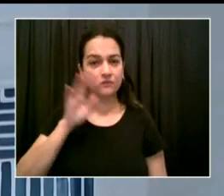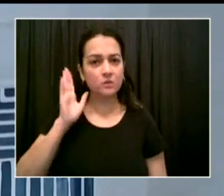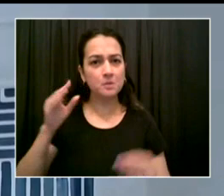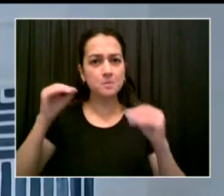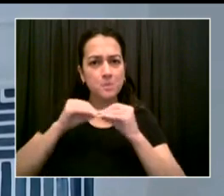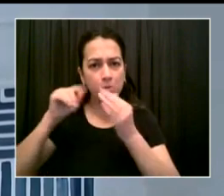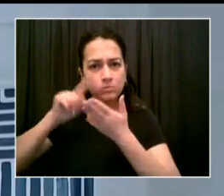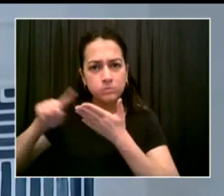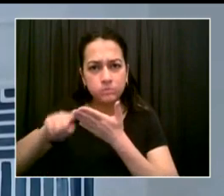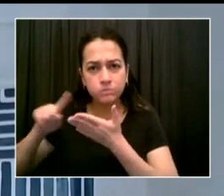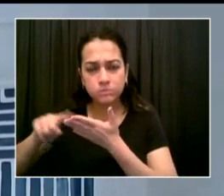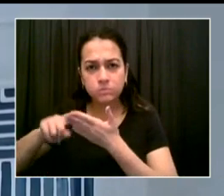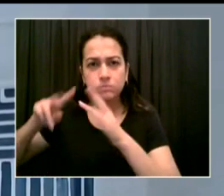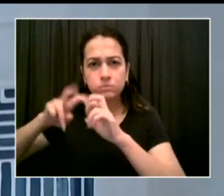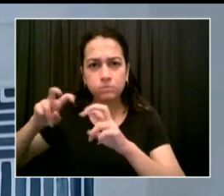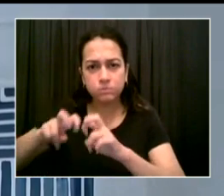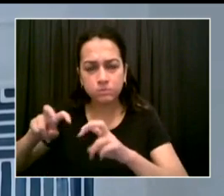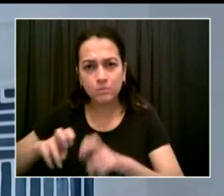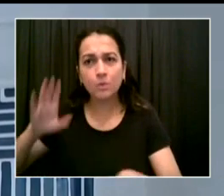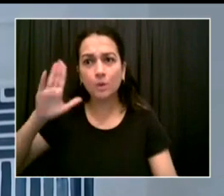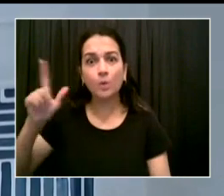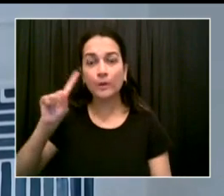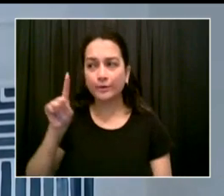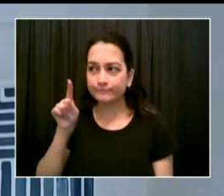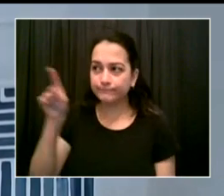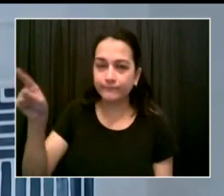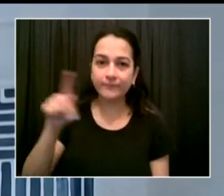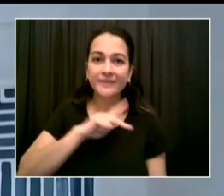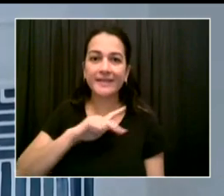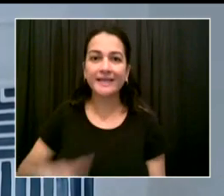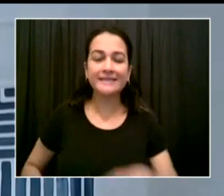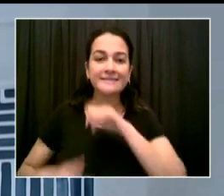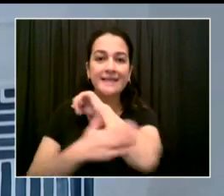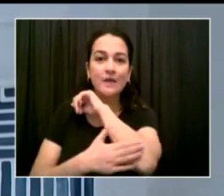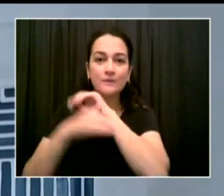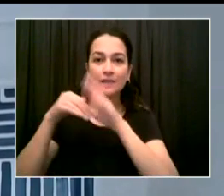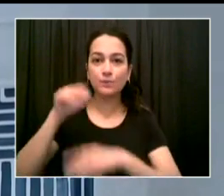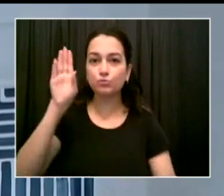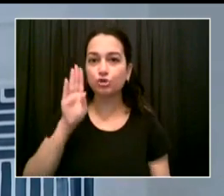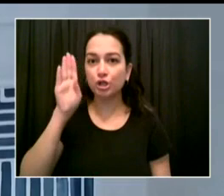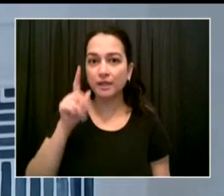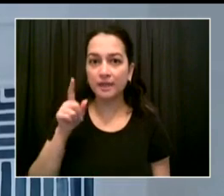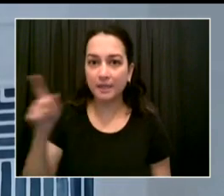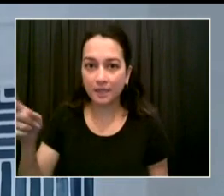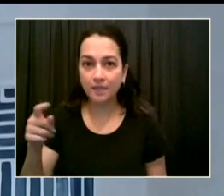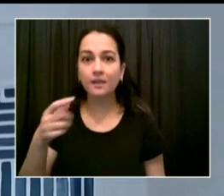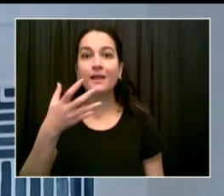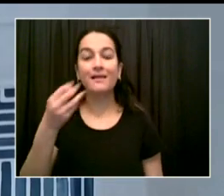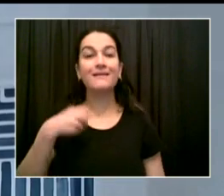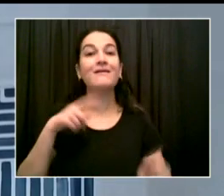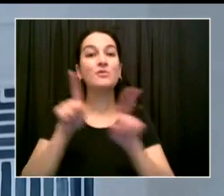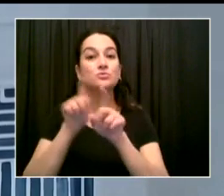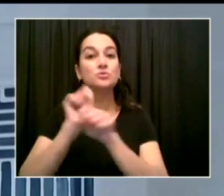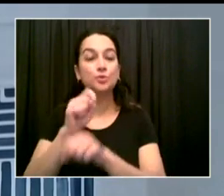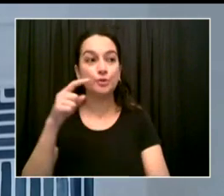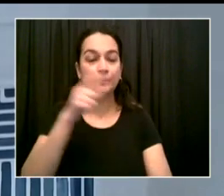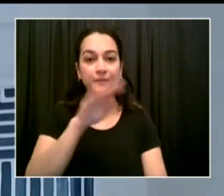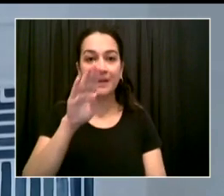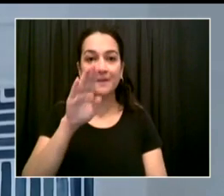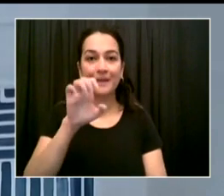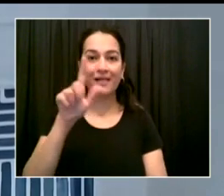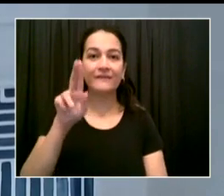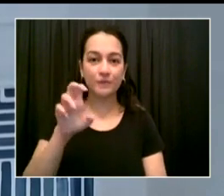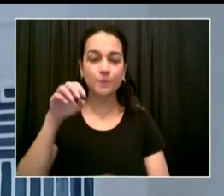of the importance of New York City public hospitals to our communities, especially our communities of color, even before the pandemic had hit our